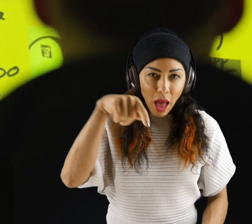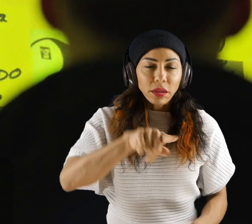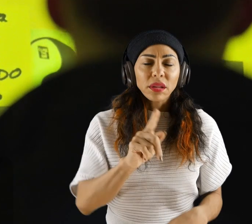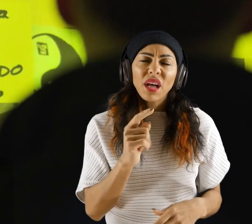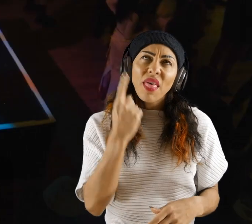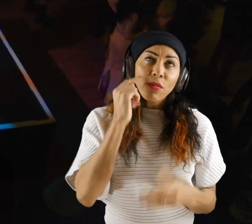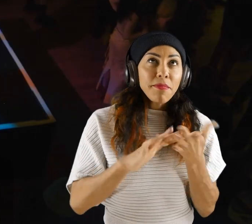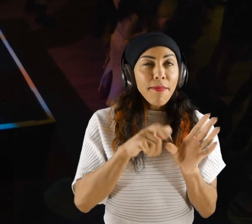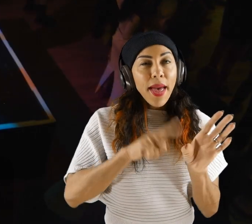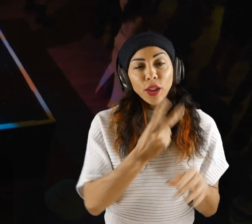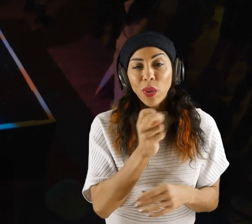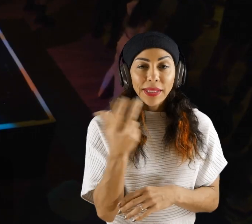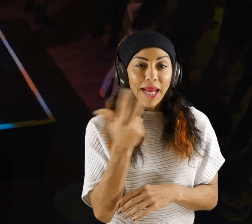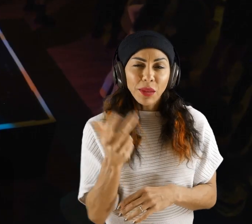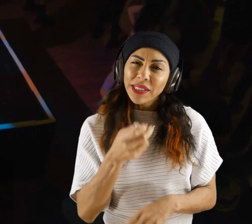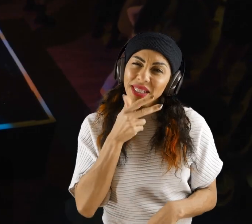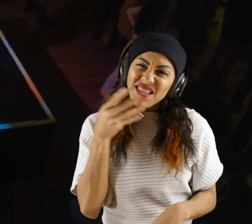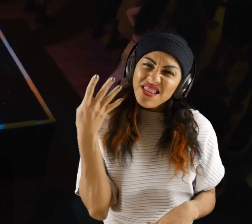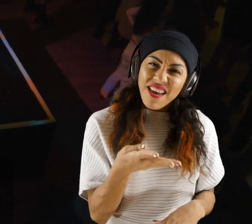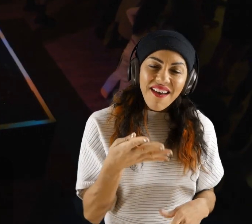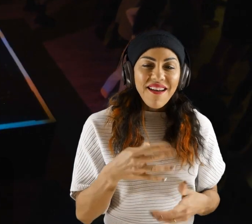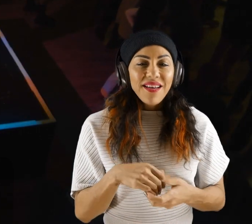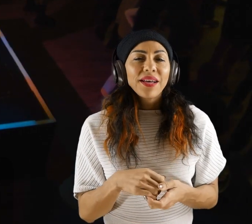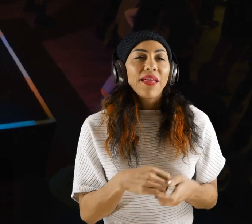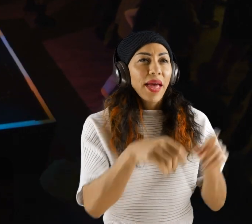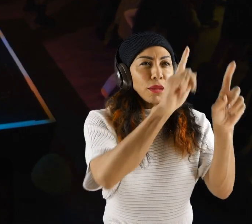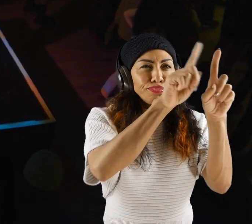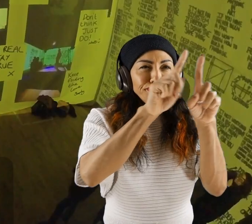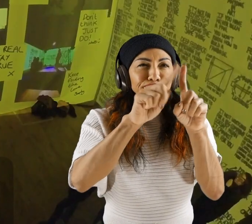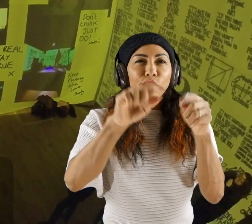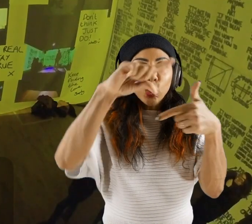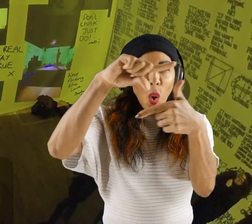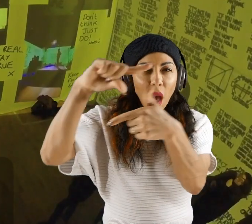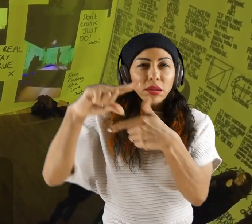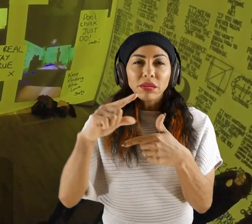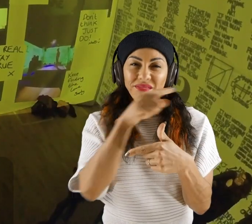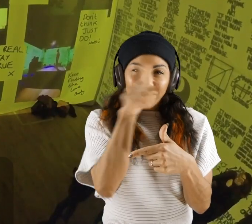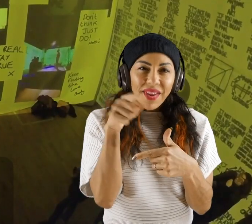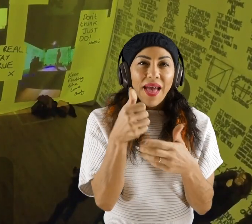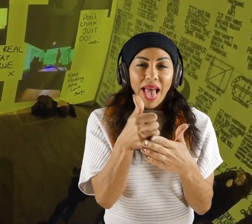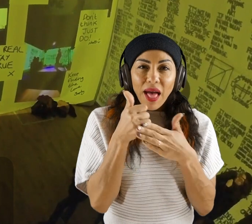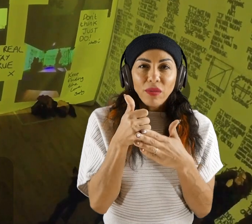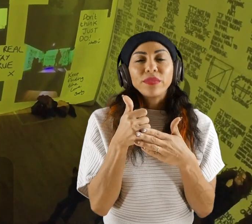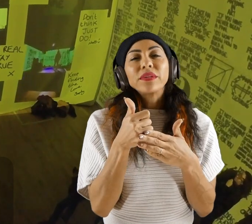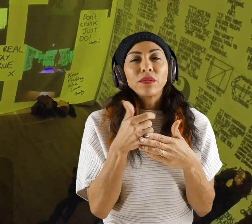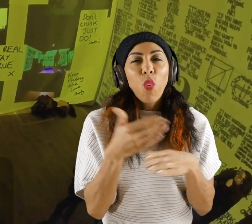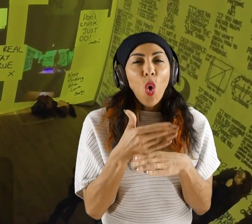sick. All of the little squares in between are people that helped work on the show yesterday, writing their own